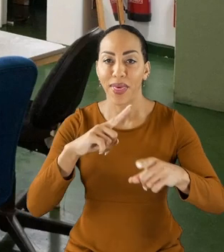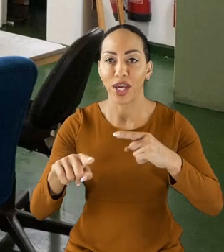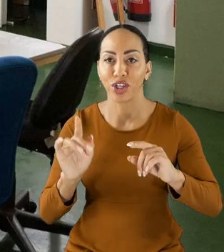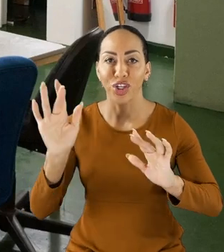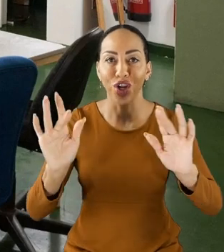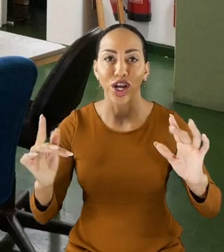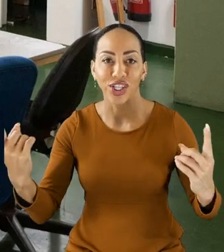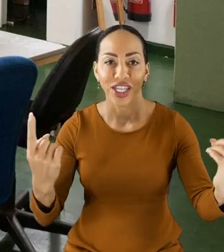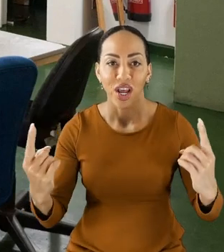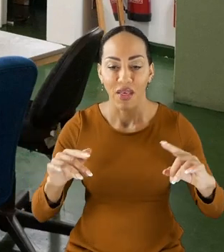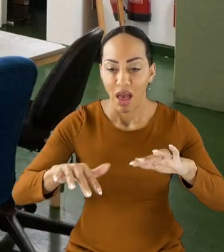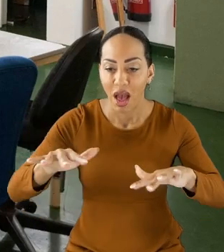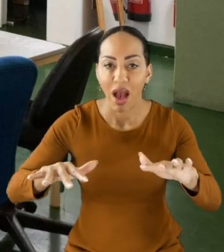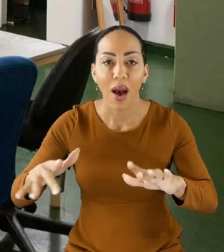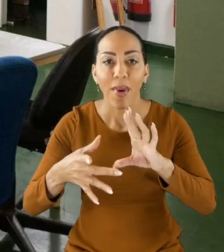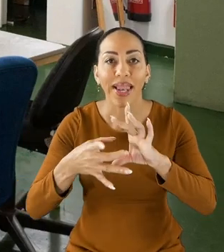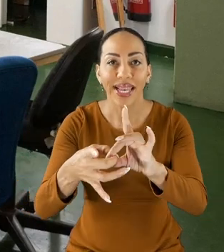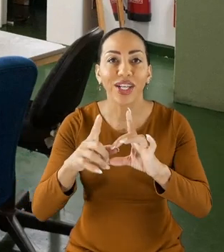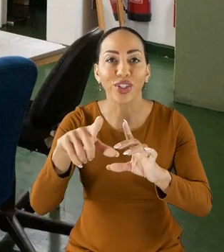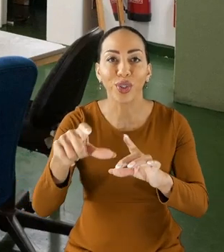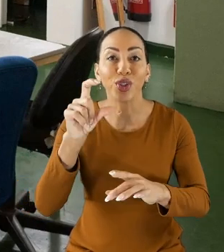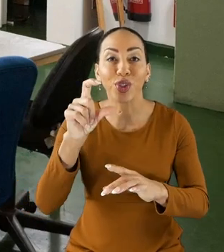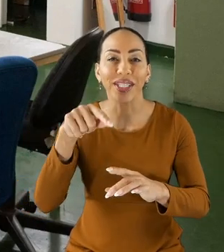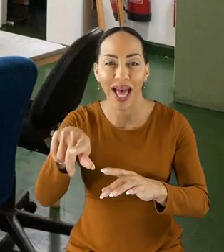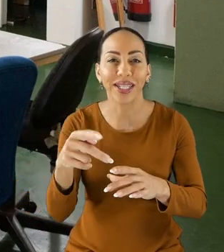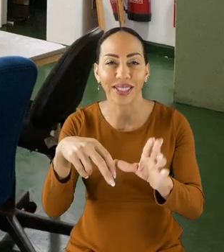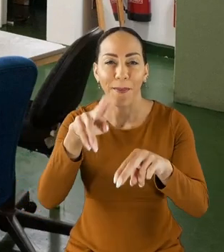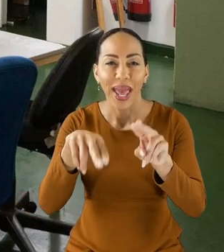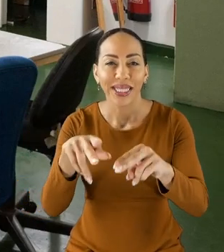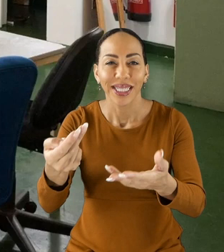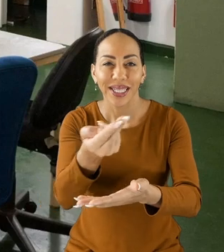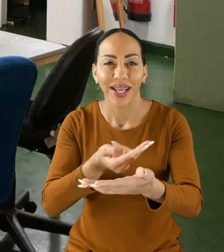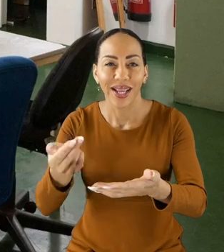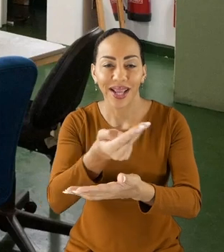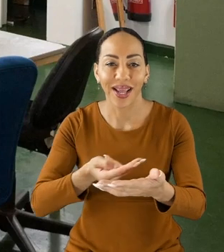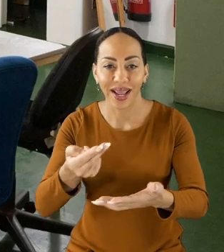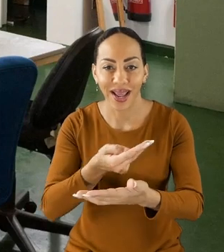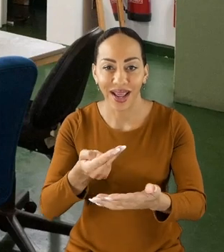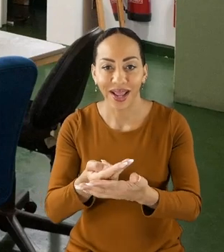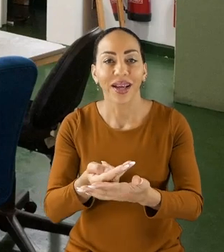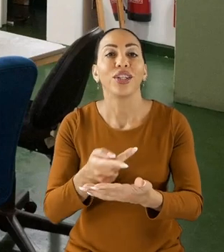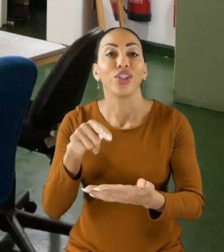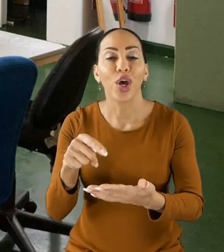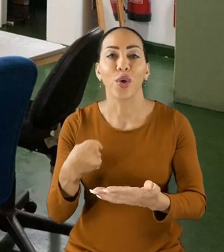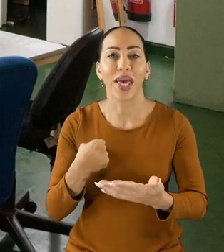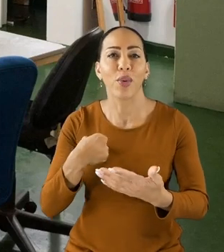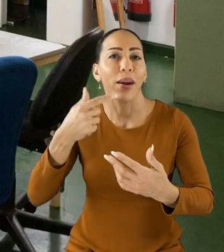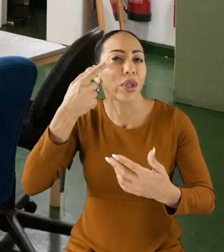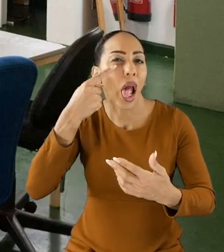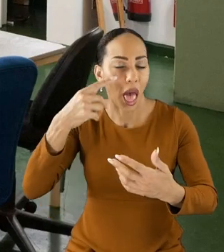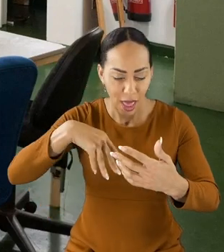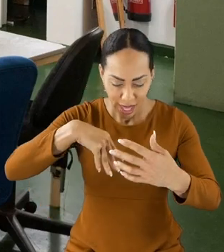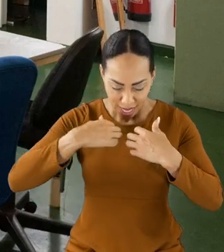self-image touching the painterly impressionistic surface of Suzanne's card table, enabled the actors to further embody their telepresent